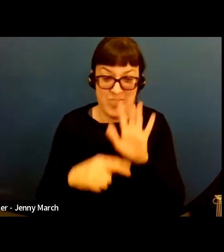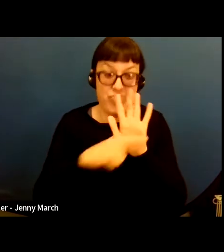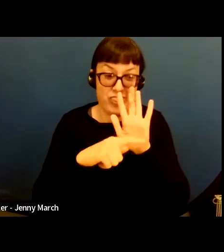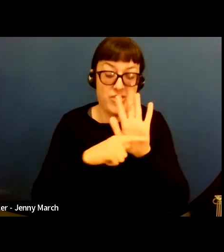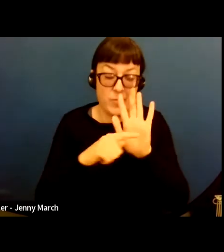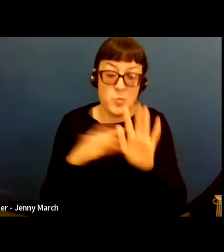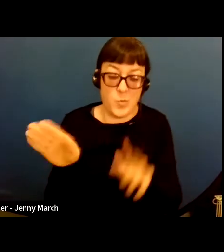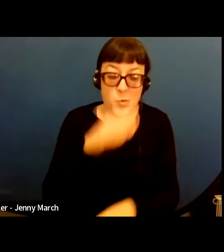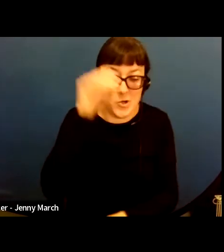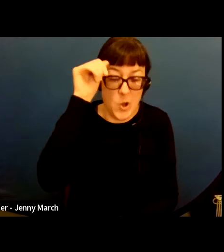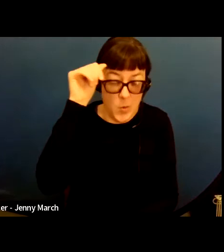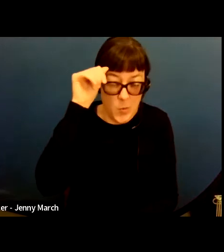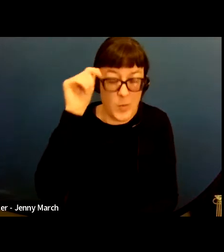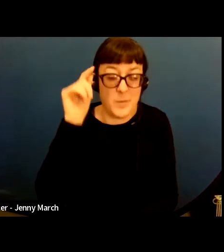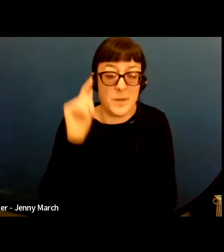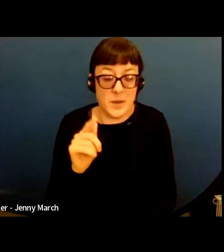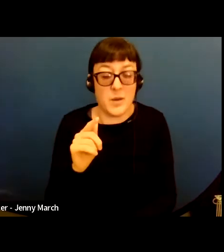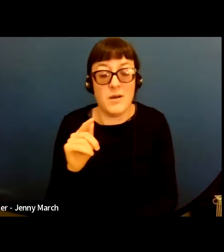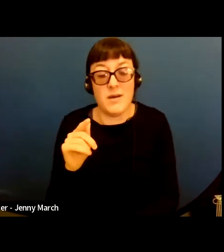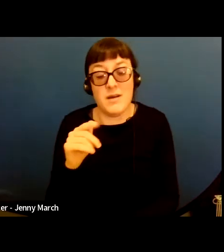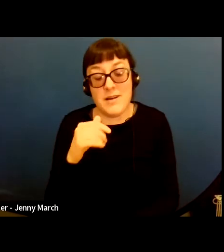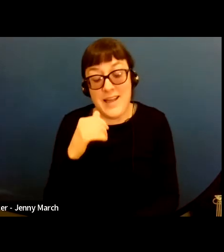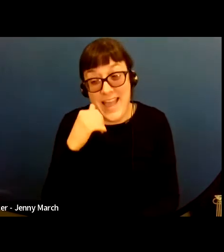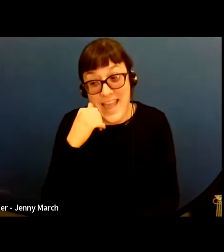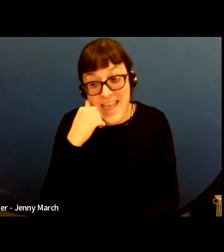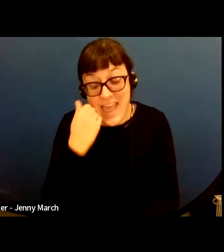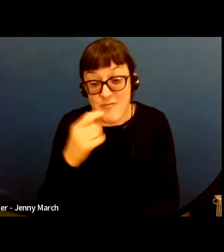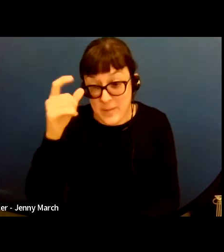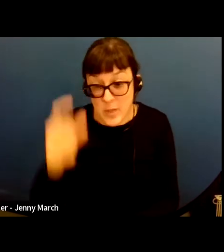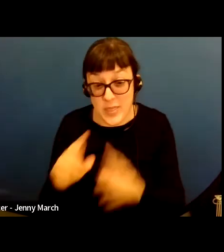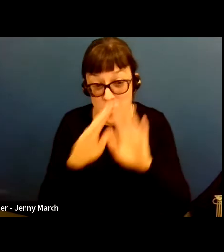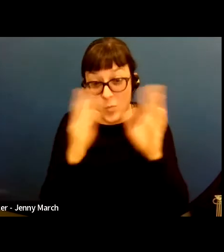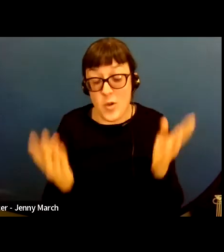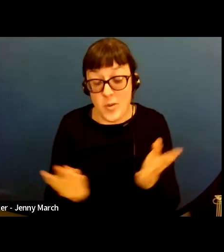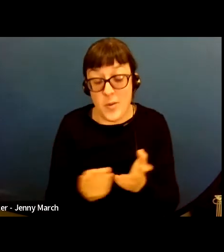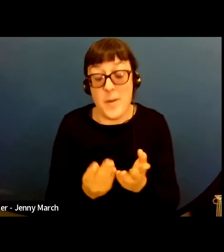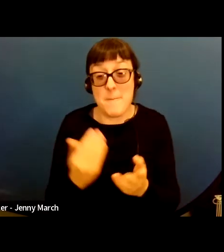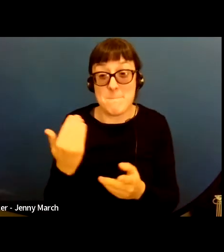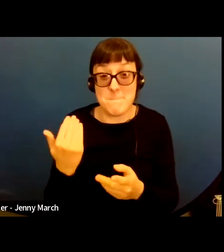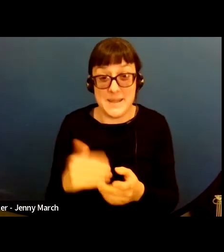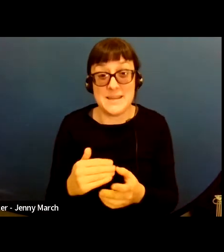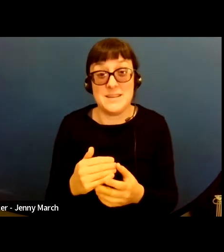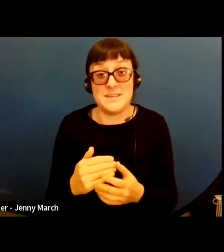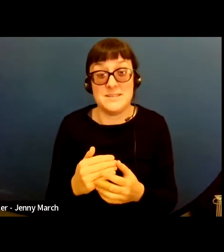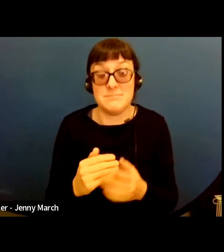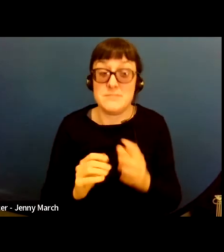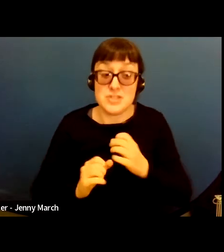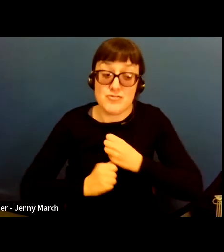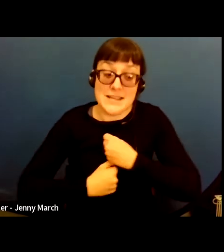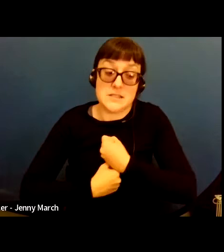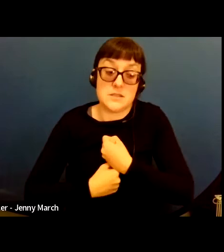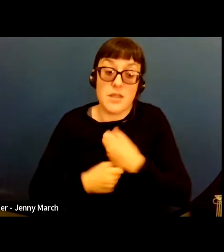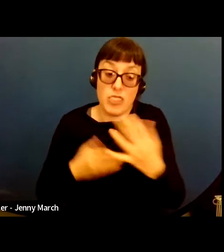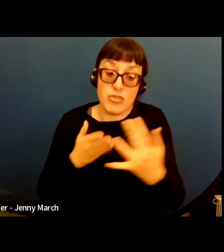that beforehand, but we have all been, every single individual around the planet has been put into a condition of advanced stress, I think,